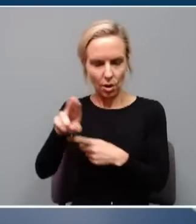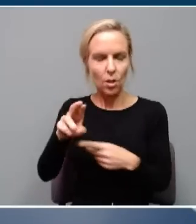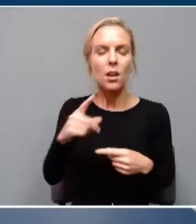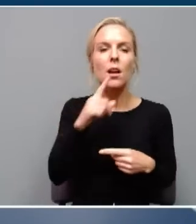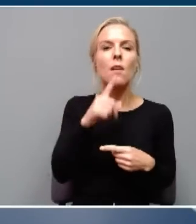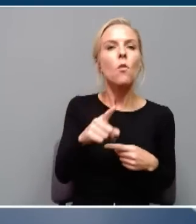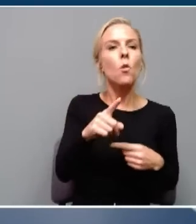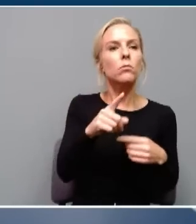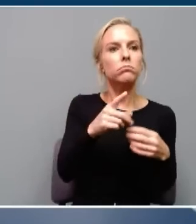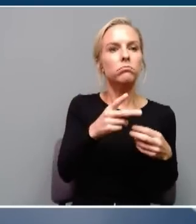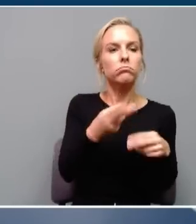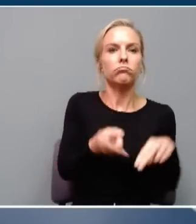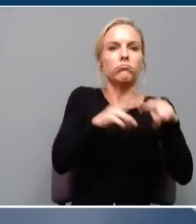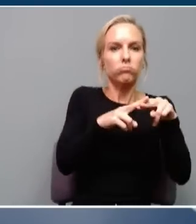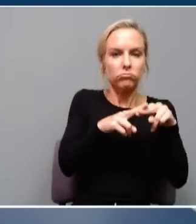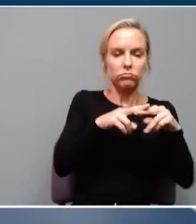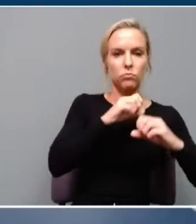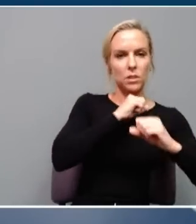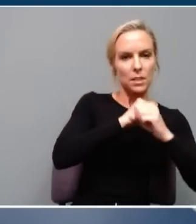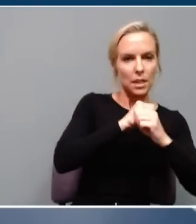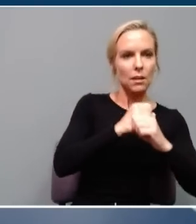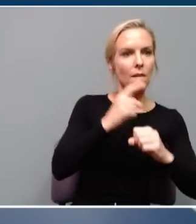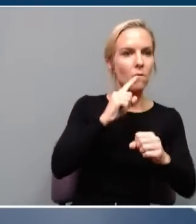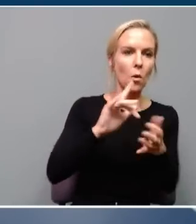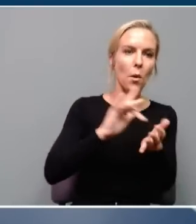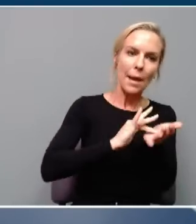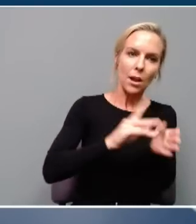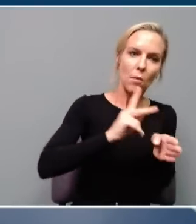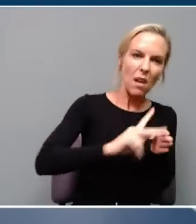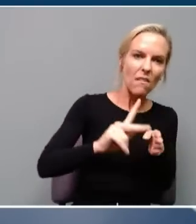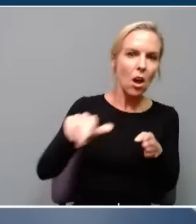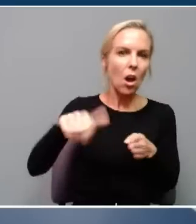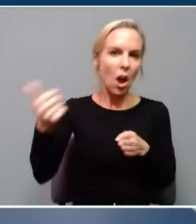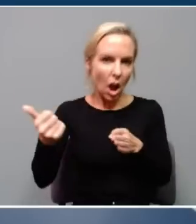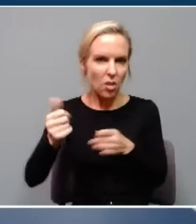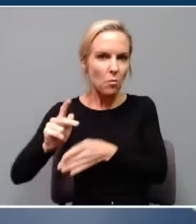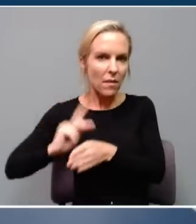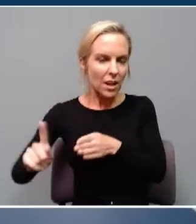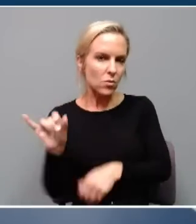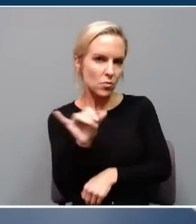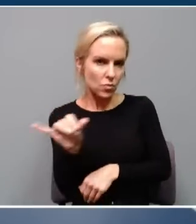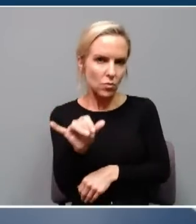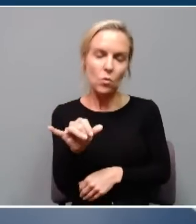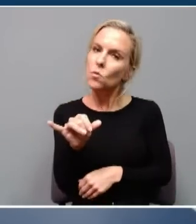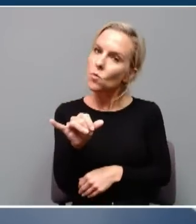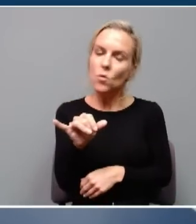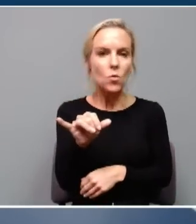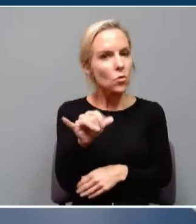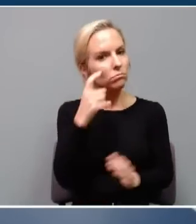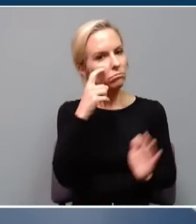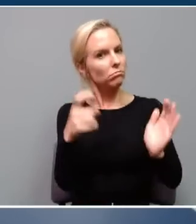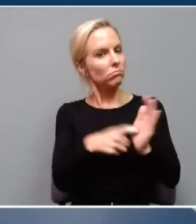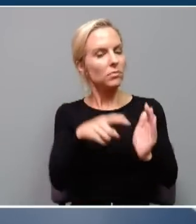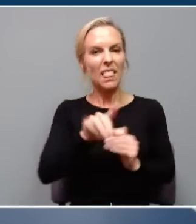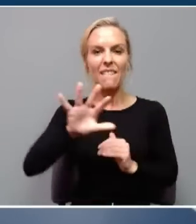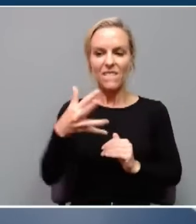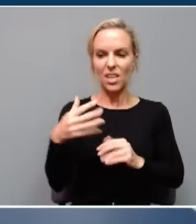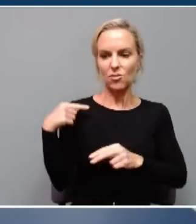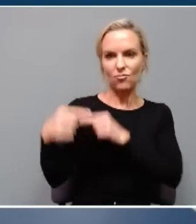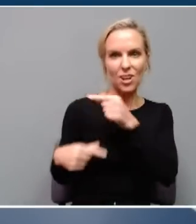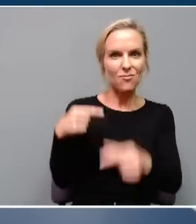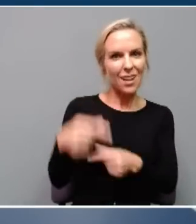professionals and others. There's a lot that's notable here. Bullard is a fifth-generation,